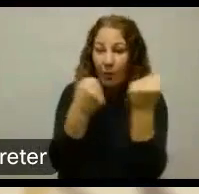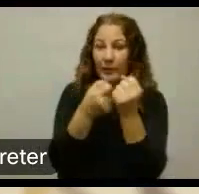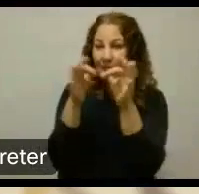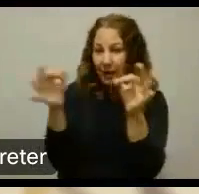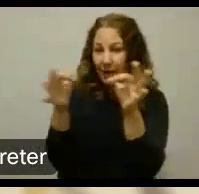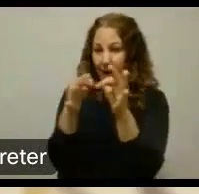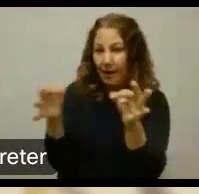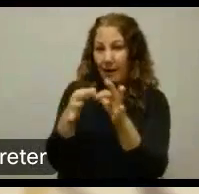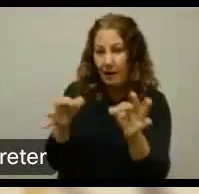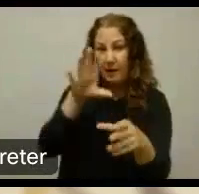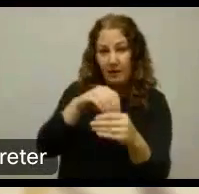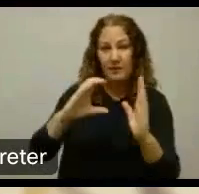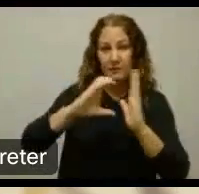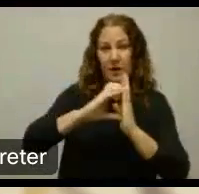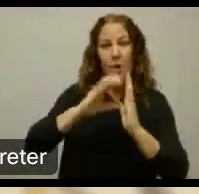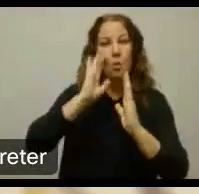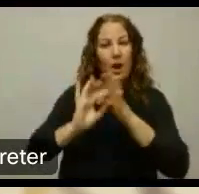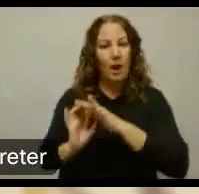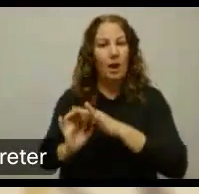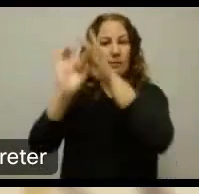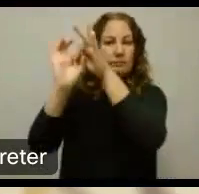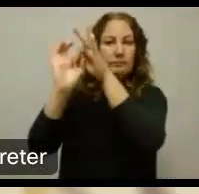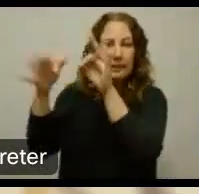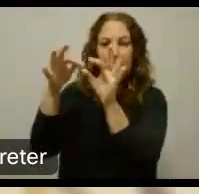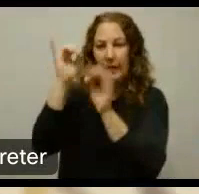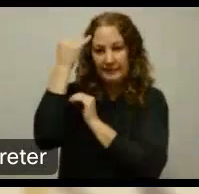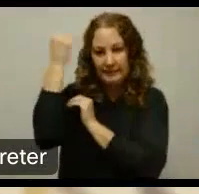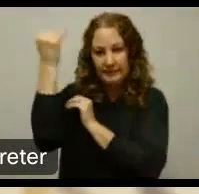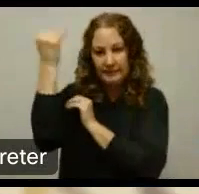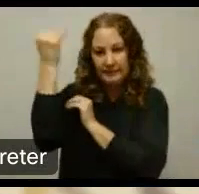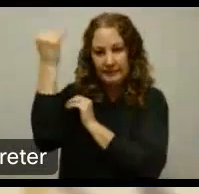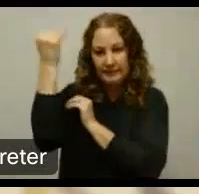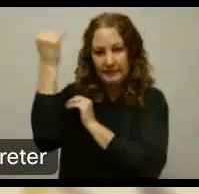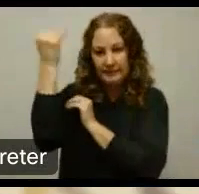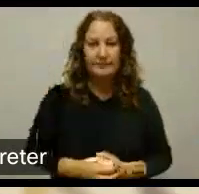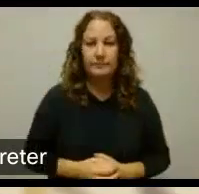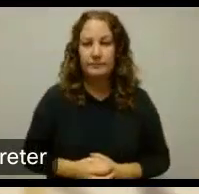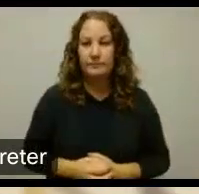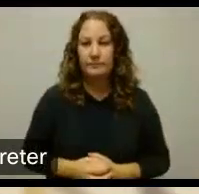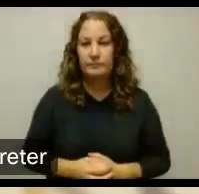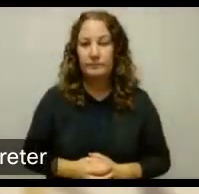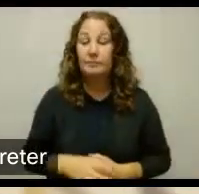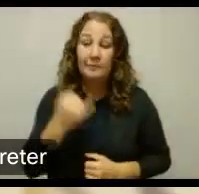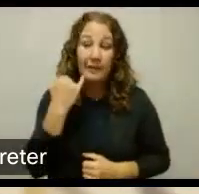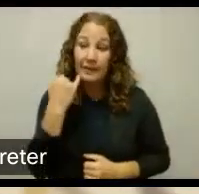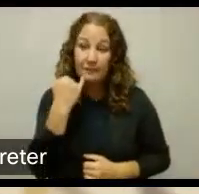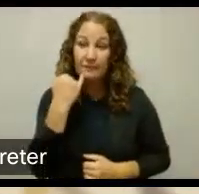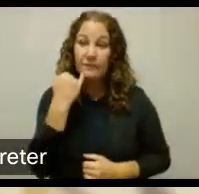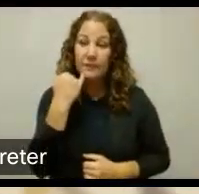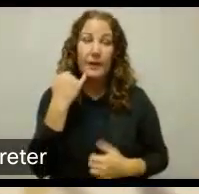in this paragraph will relate back to that idea. If you don't